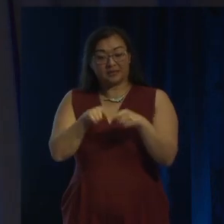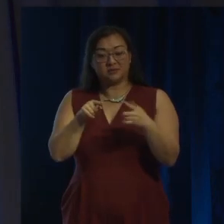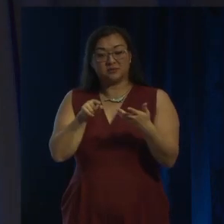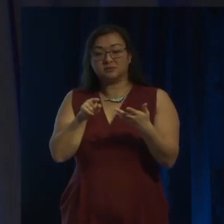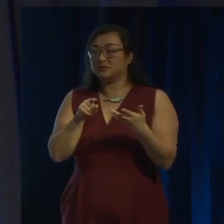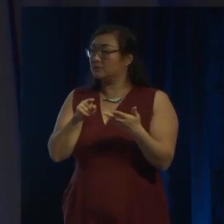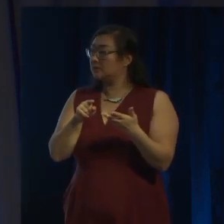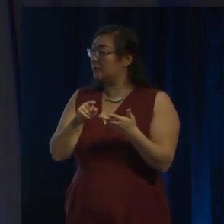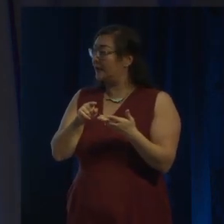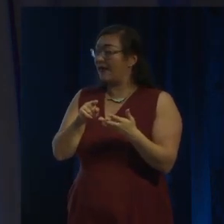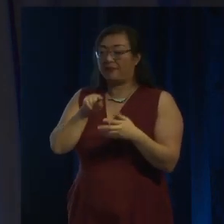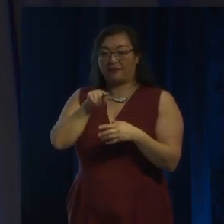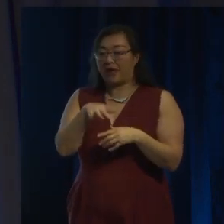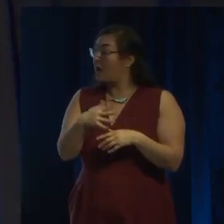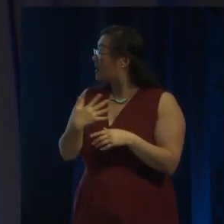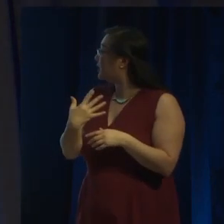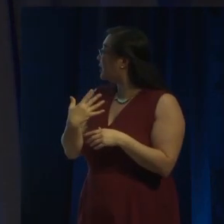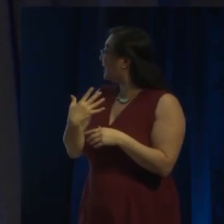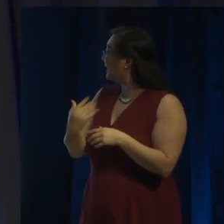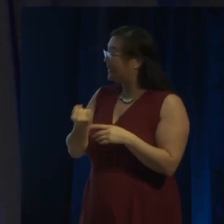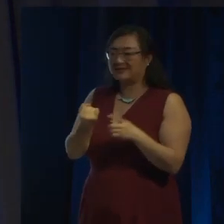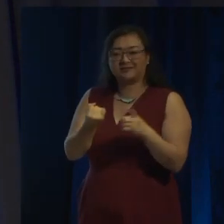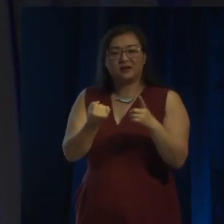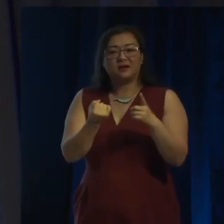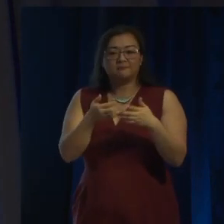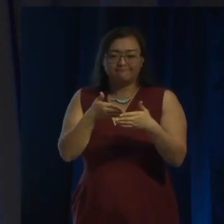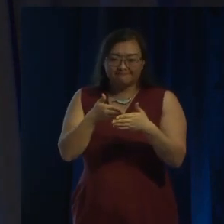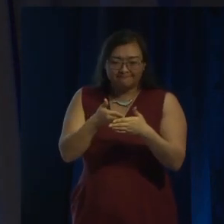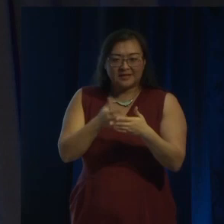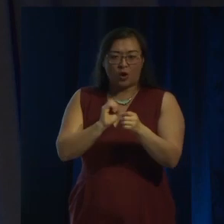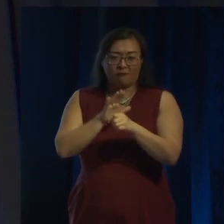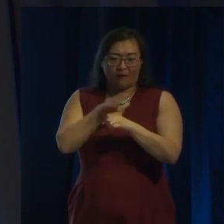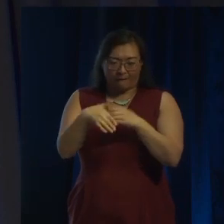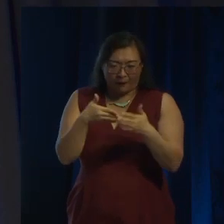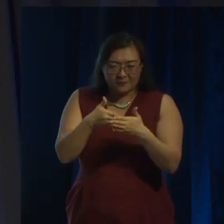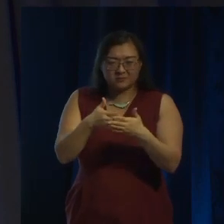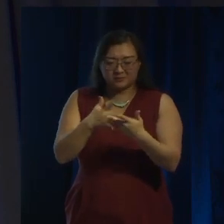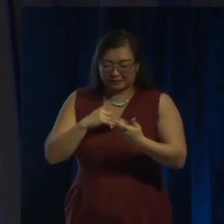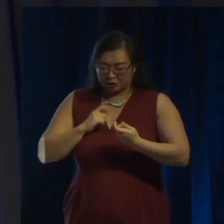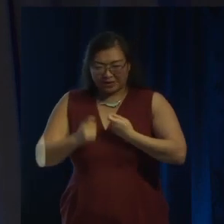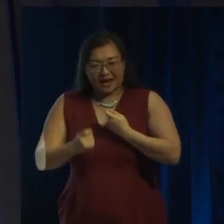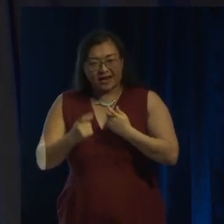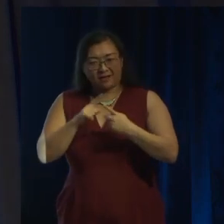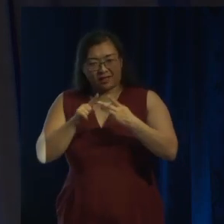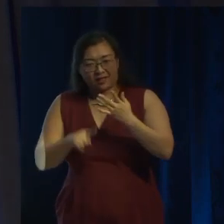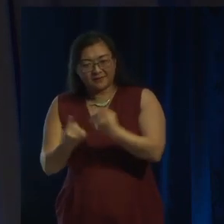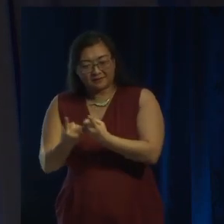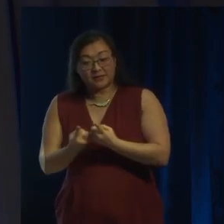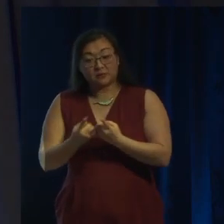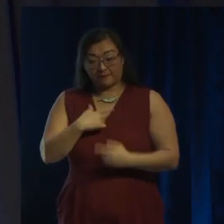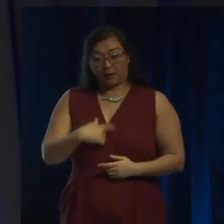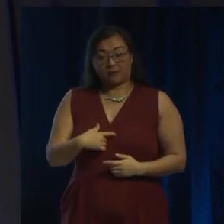is overcoming an obstacle and changing. And people, if they change, the change happens